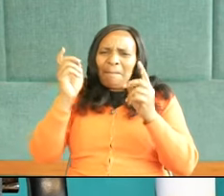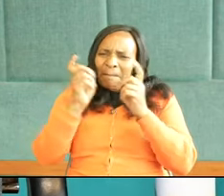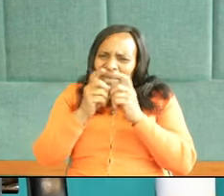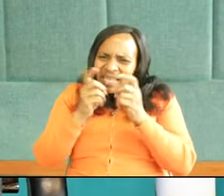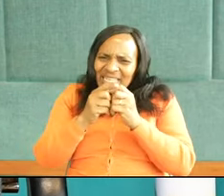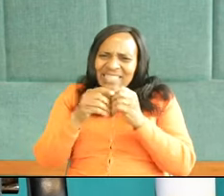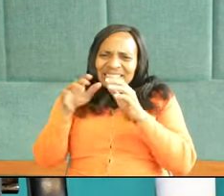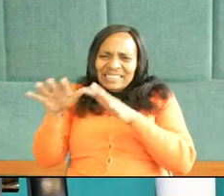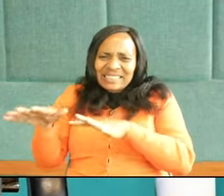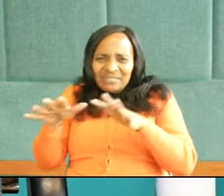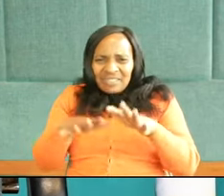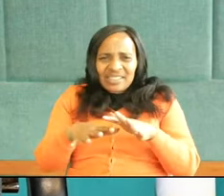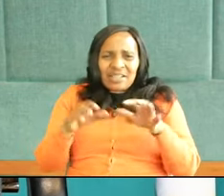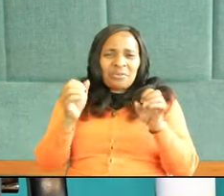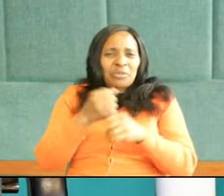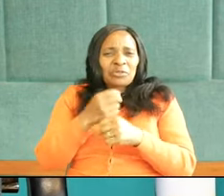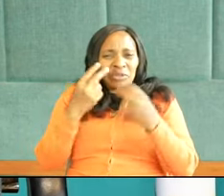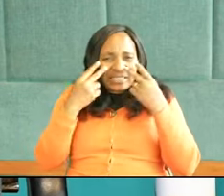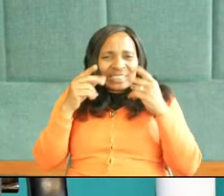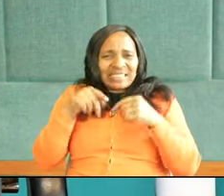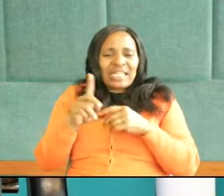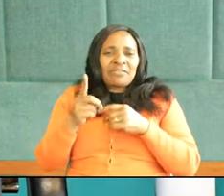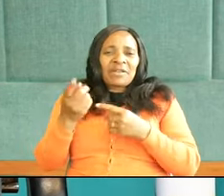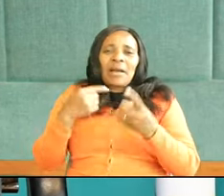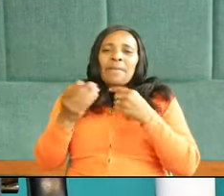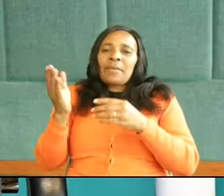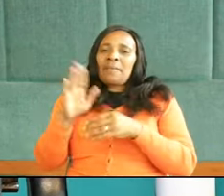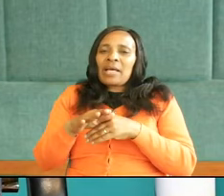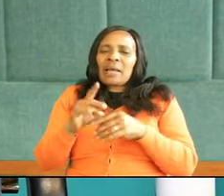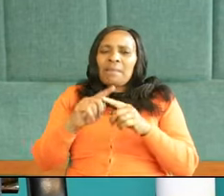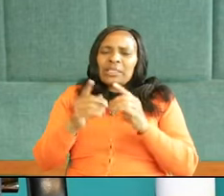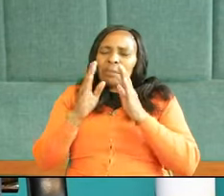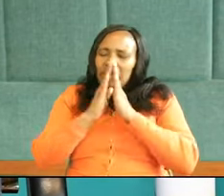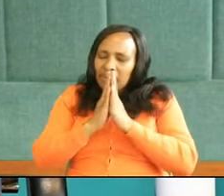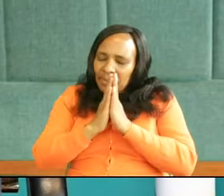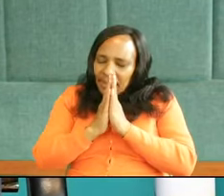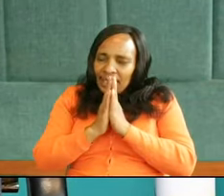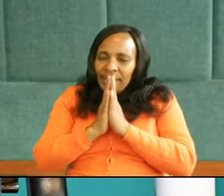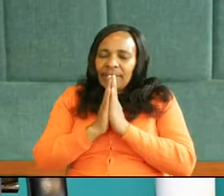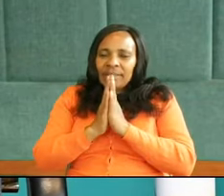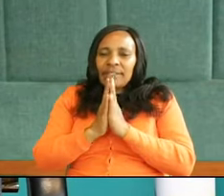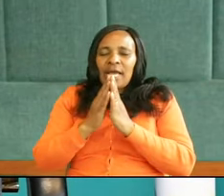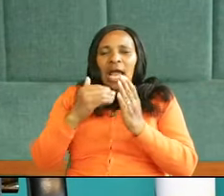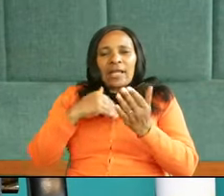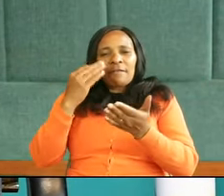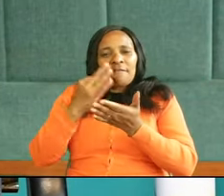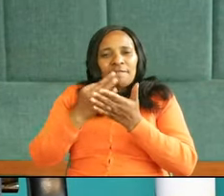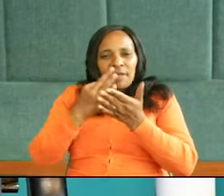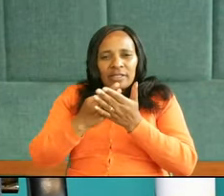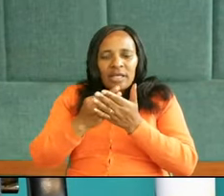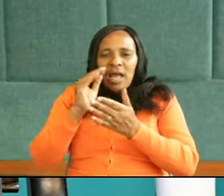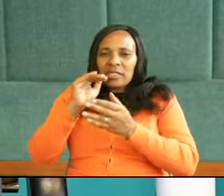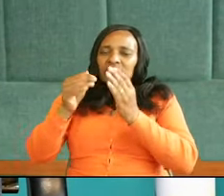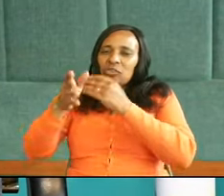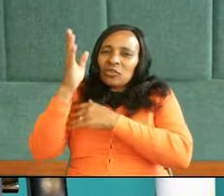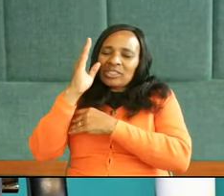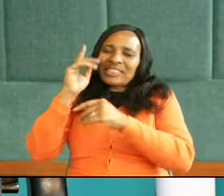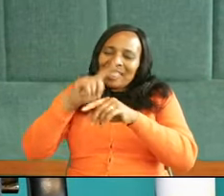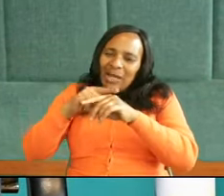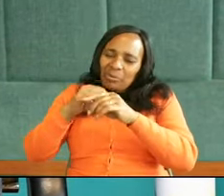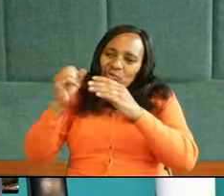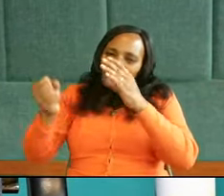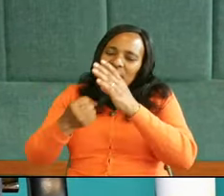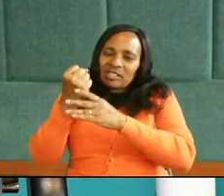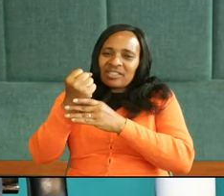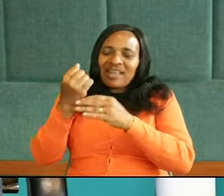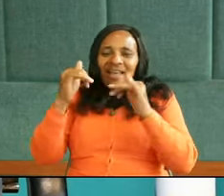and agony that he couldn't see himself coming back, but he still prayed and had faith enough mm-hmm. in God that he will be resurrected.